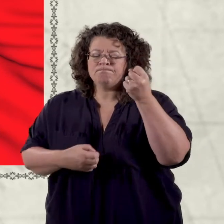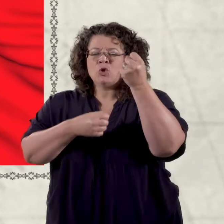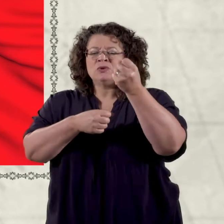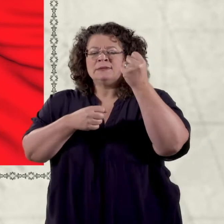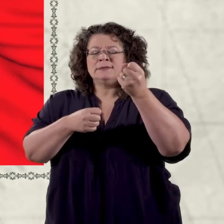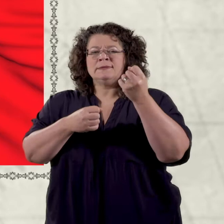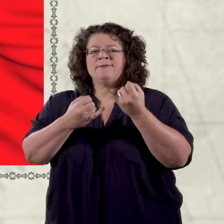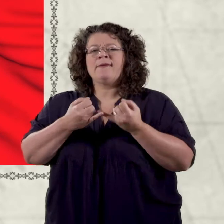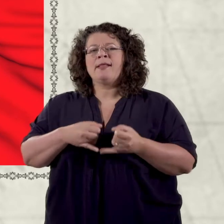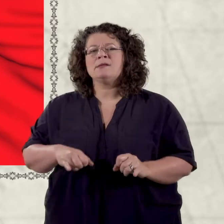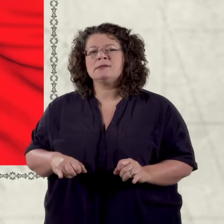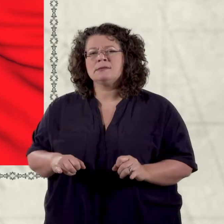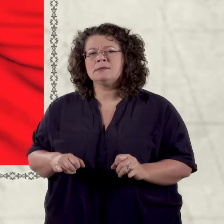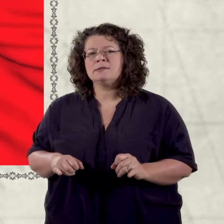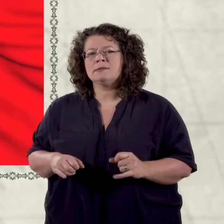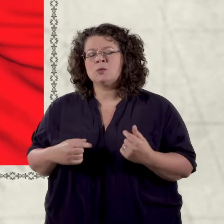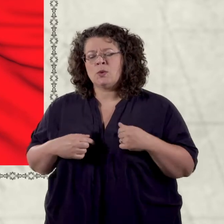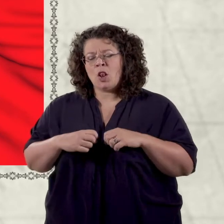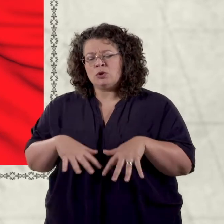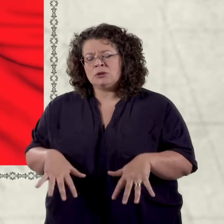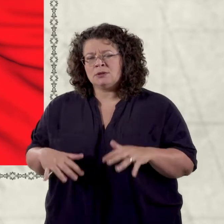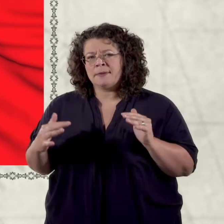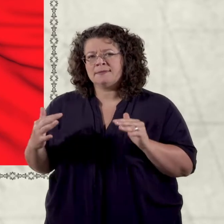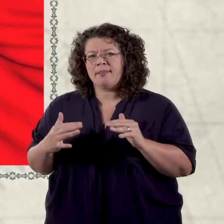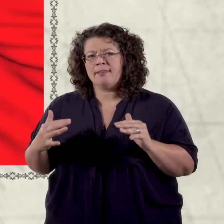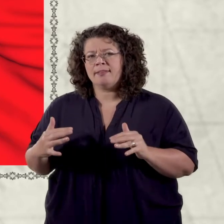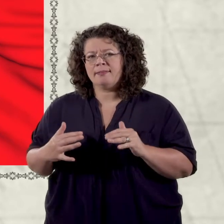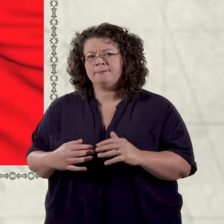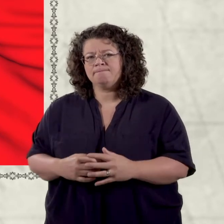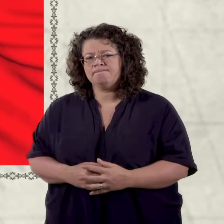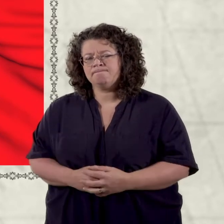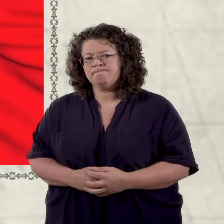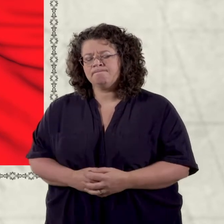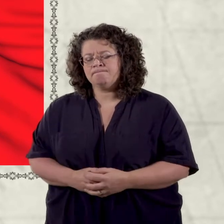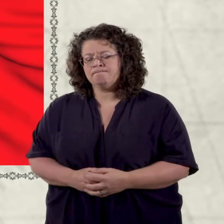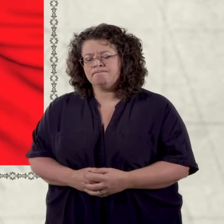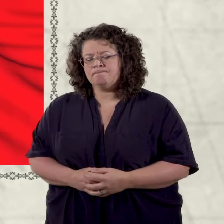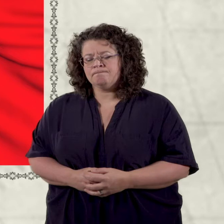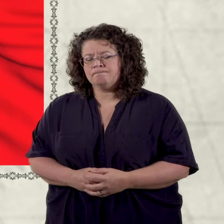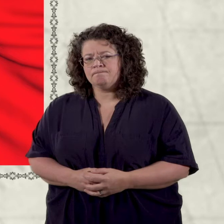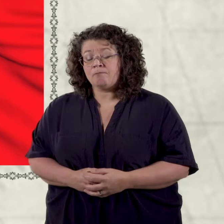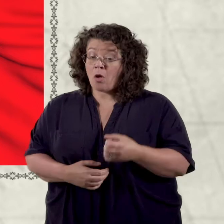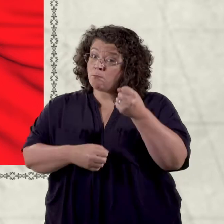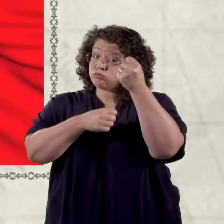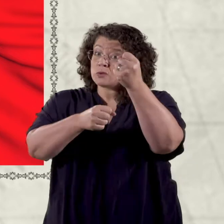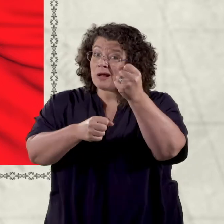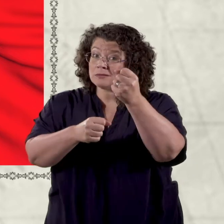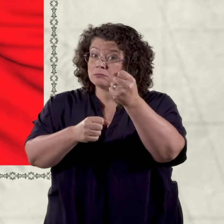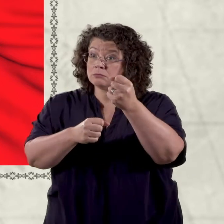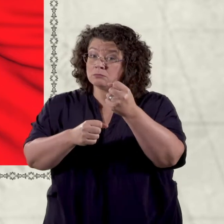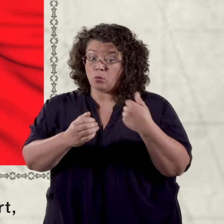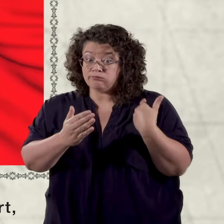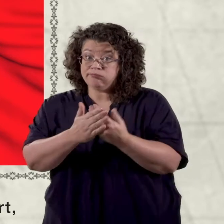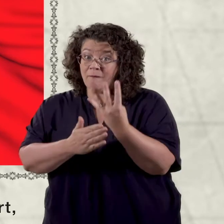The protest had failed. We'd lost the battle. The protest lasted some 4